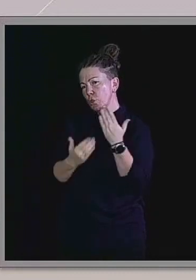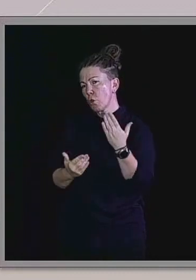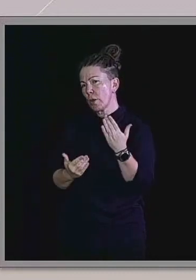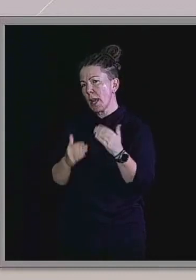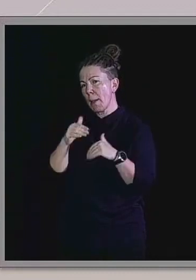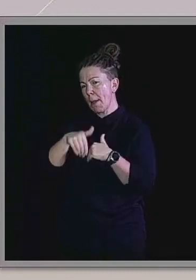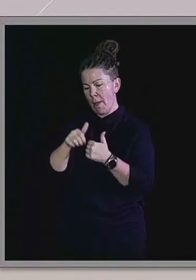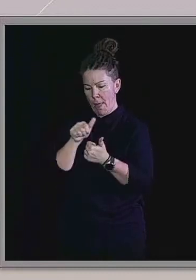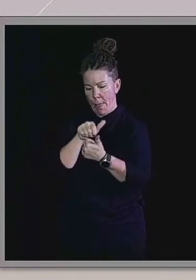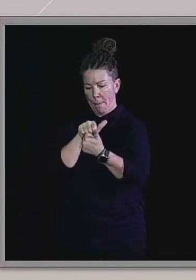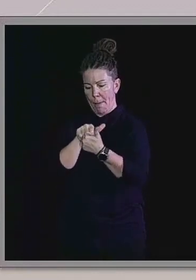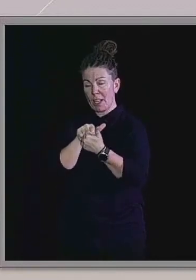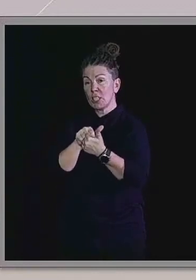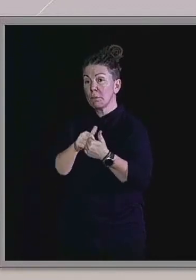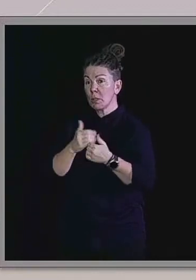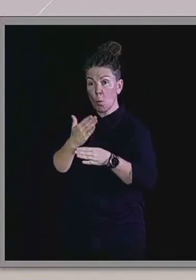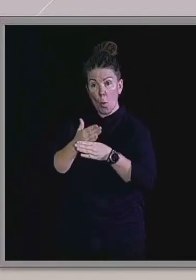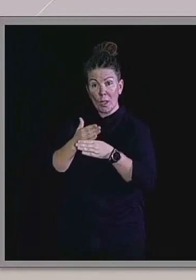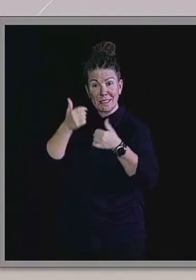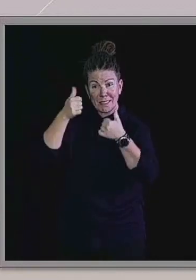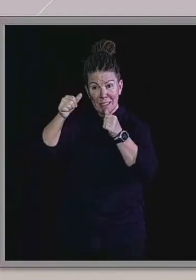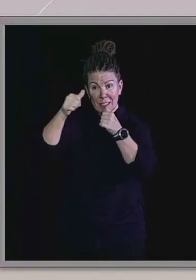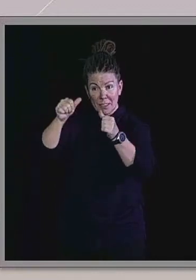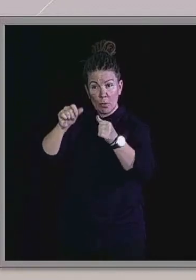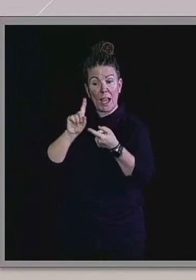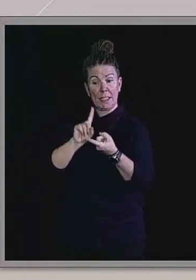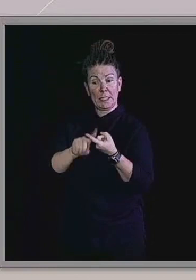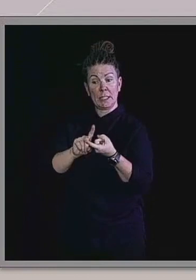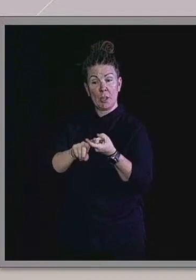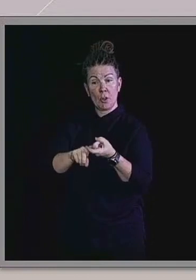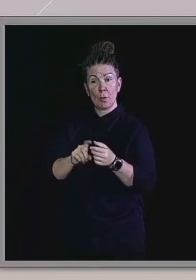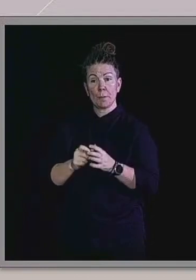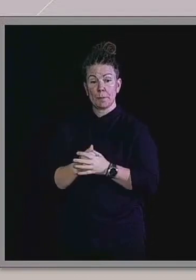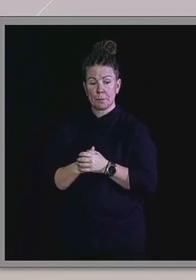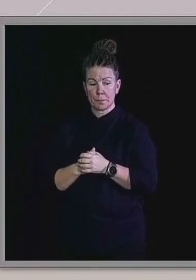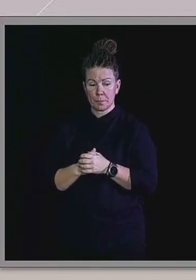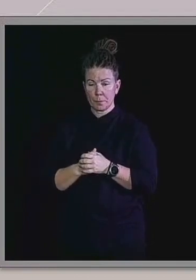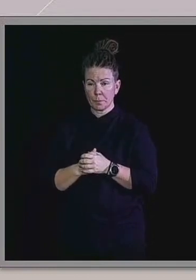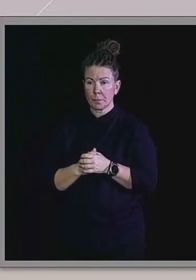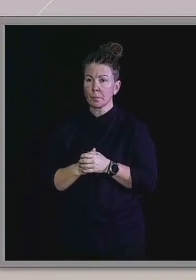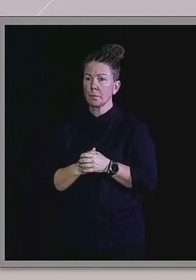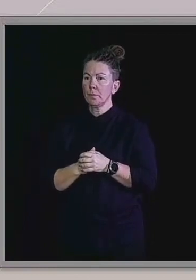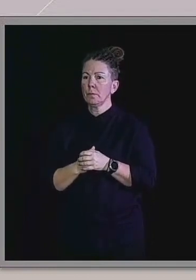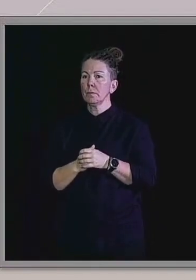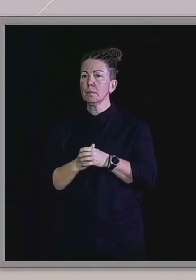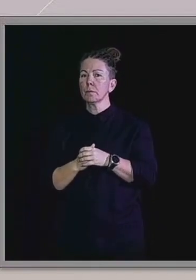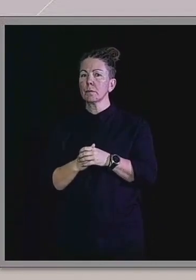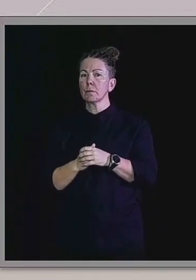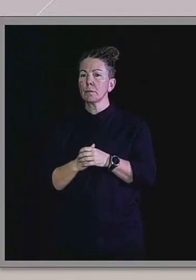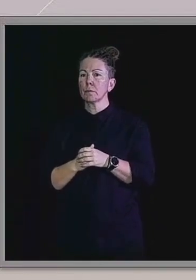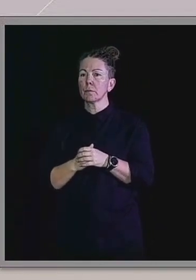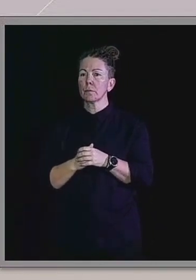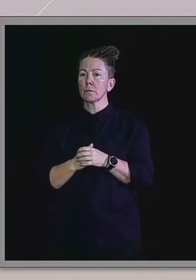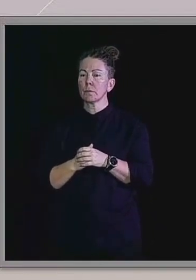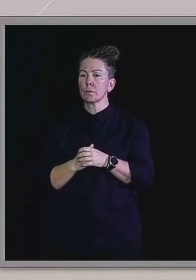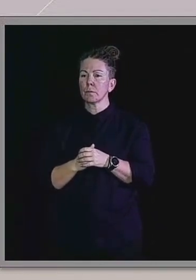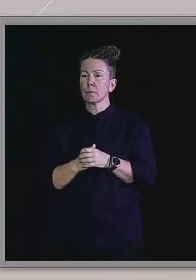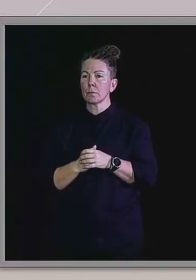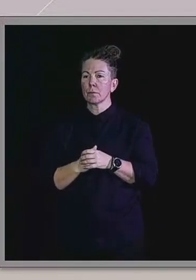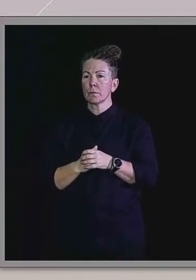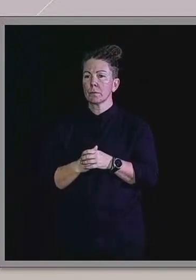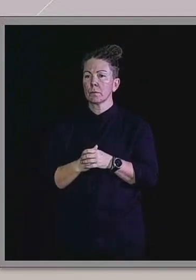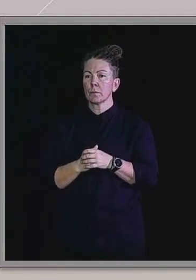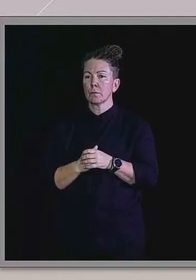the partnerships that have worked and stayed that way? Well, there's a part of